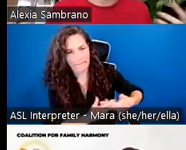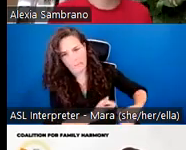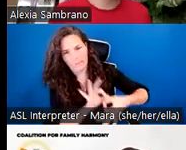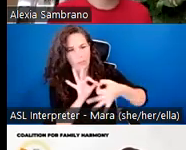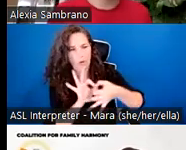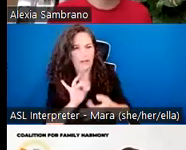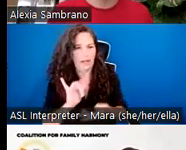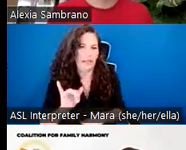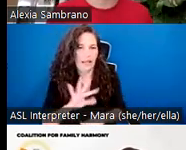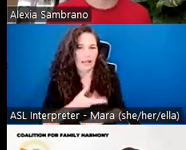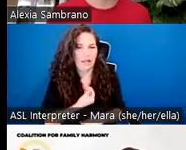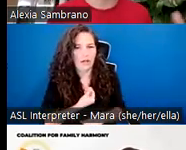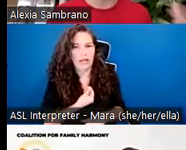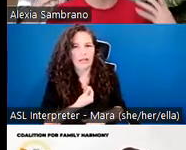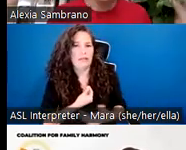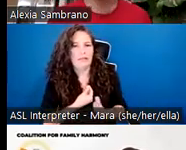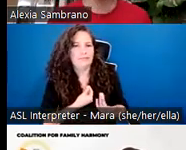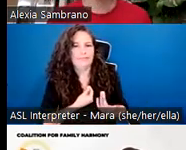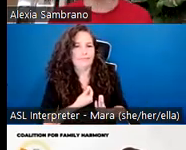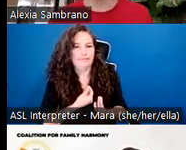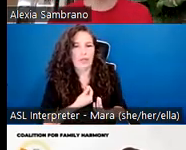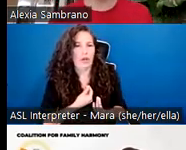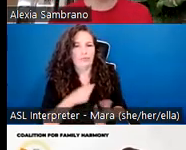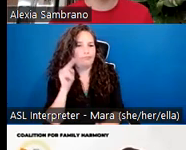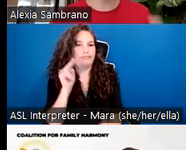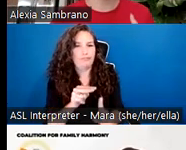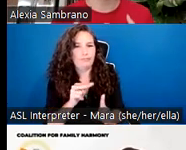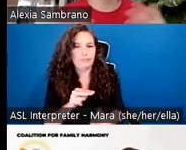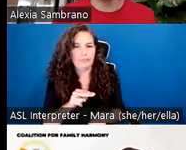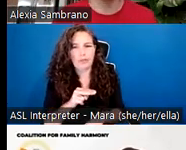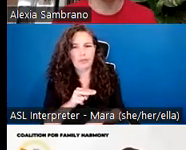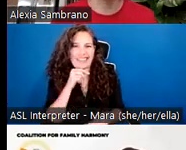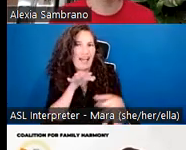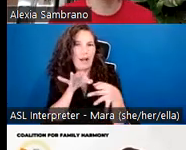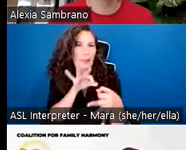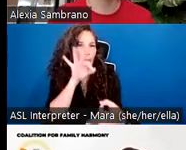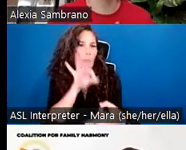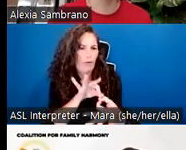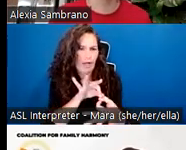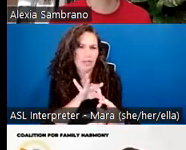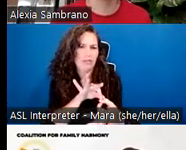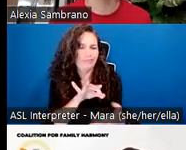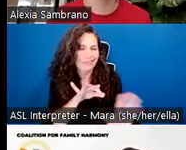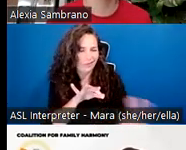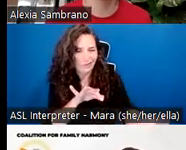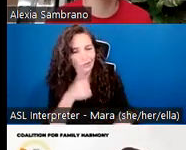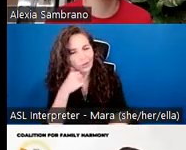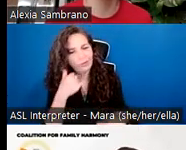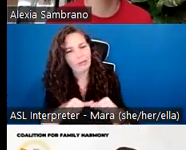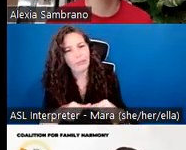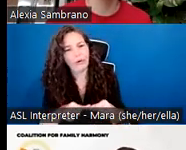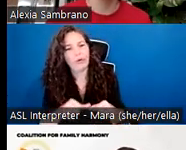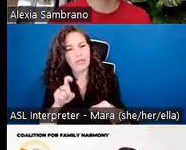they transitioned. So definitely something important to keep in mind as we're providing care to folks who are trans and gender